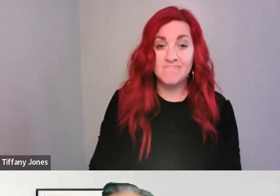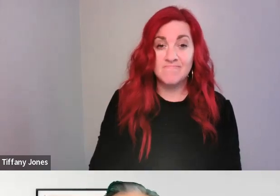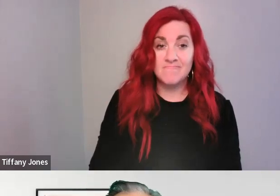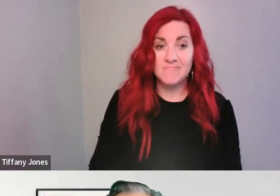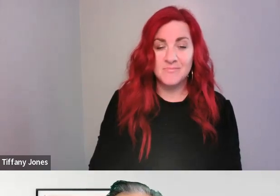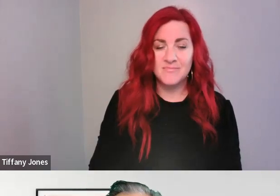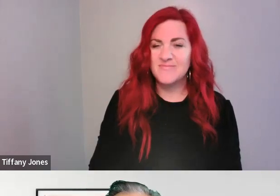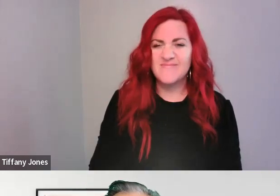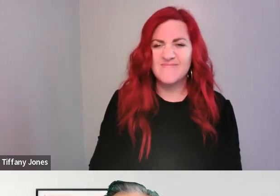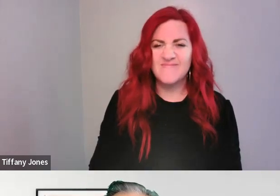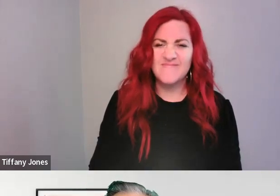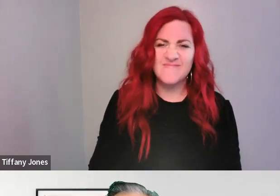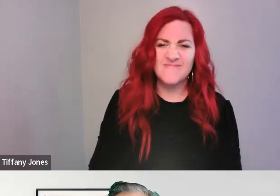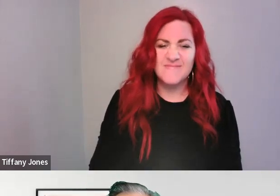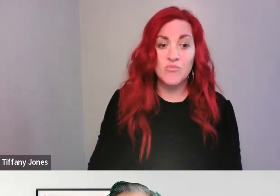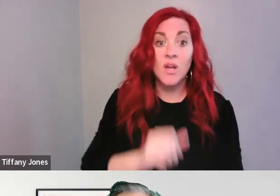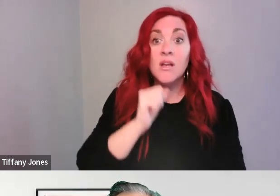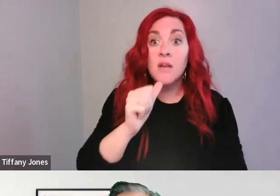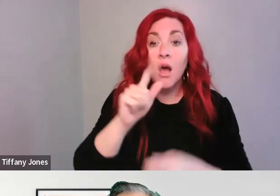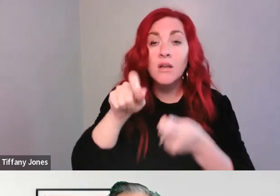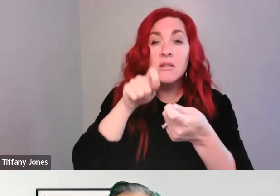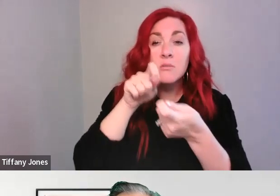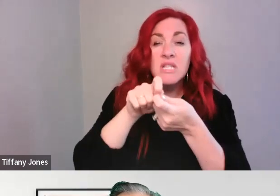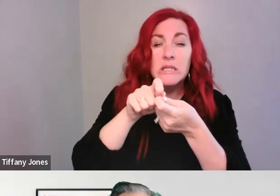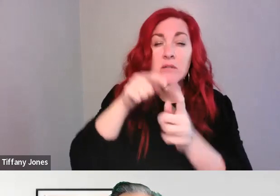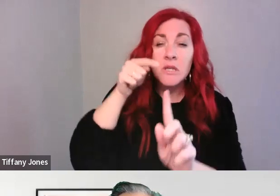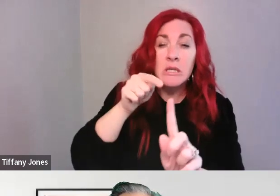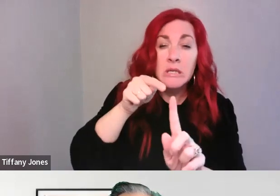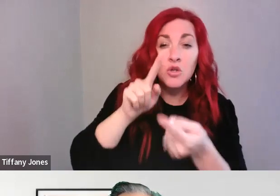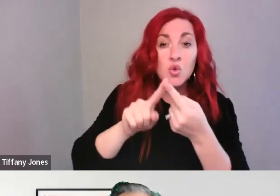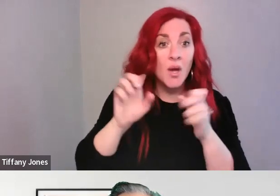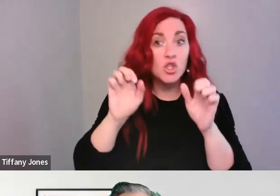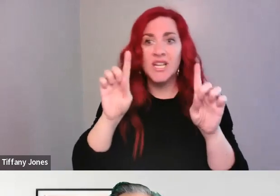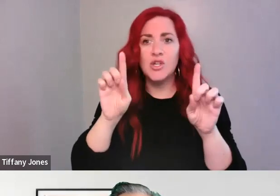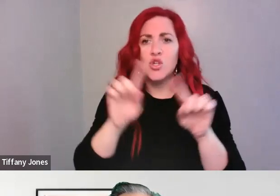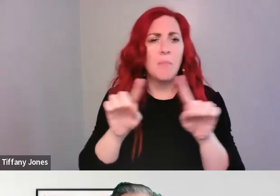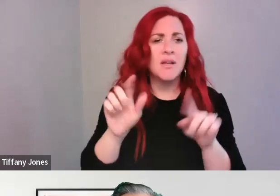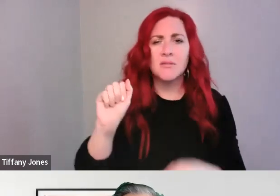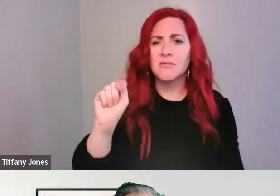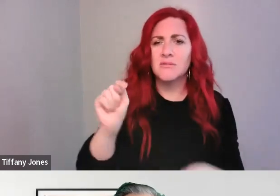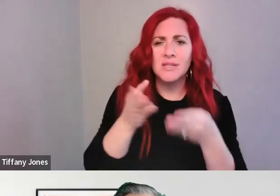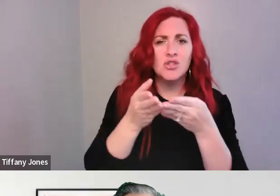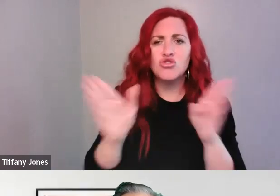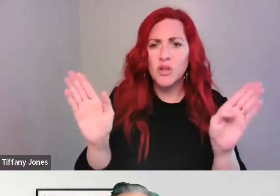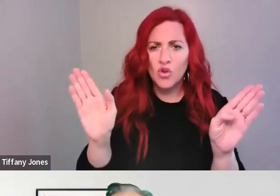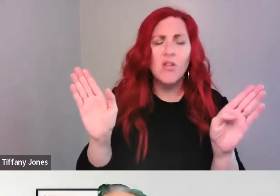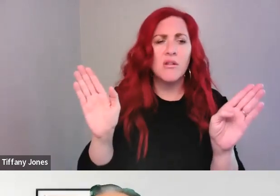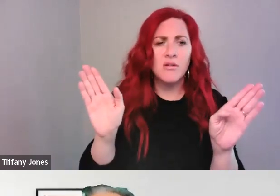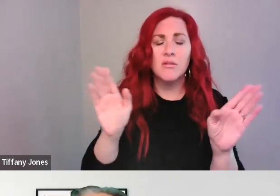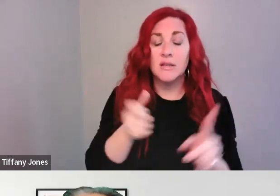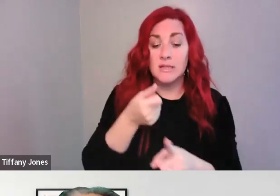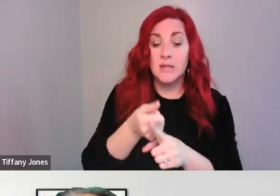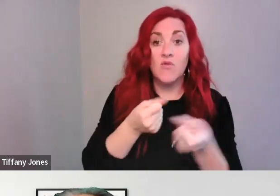Not necessarily specific to the education setting, but just assistive technology in general. We have some